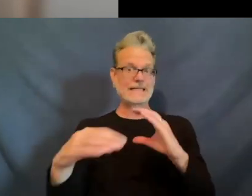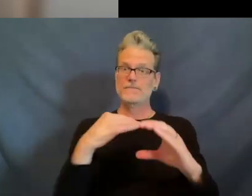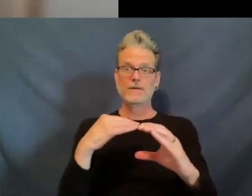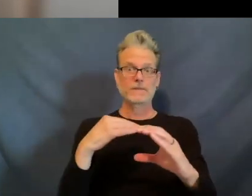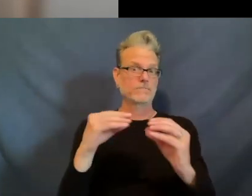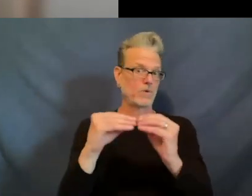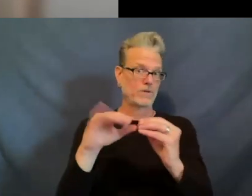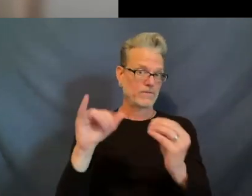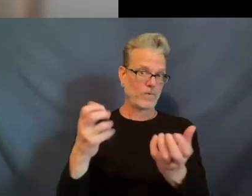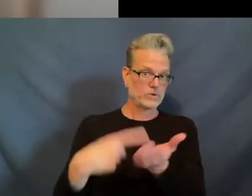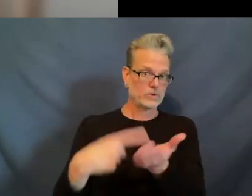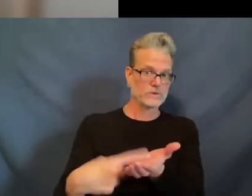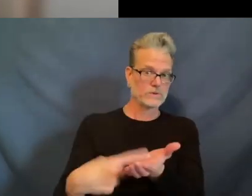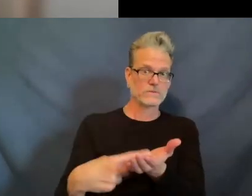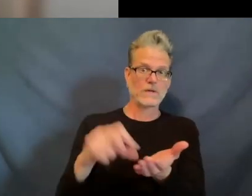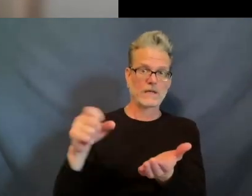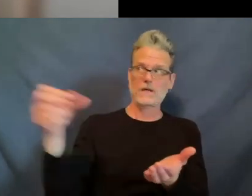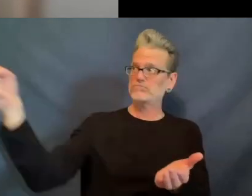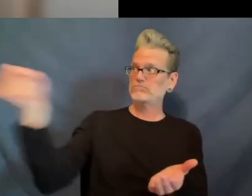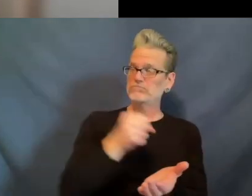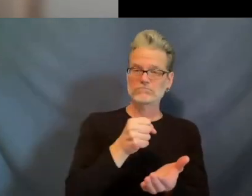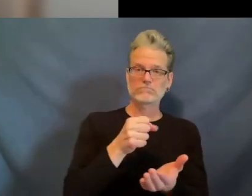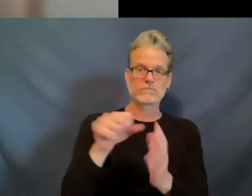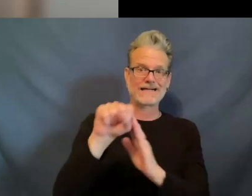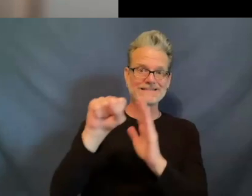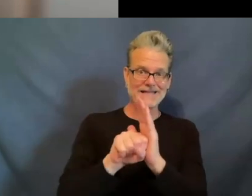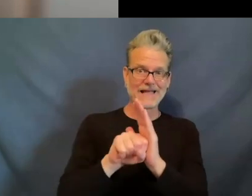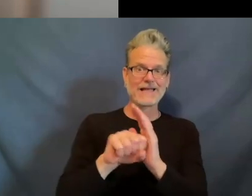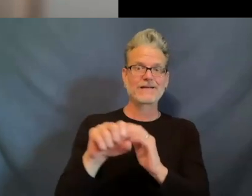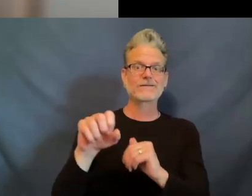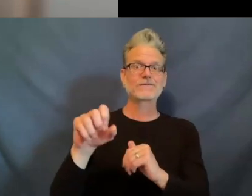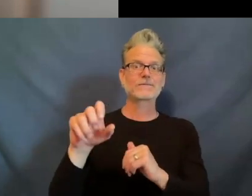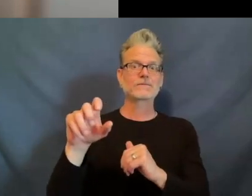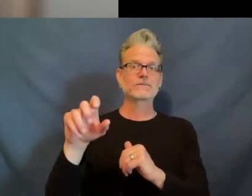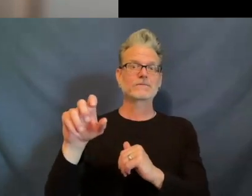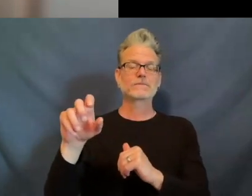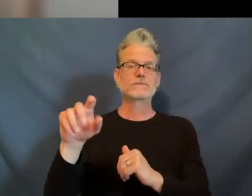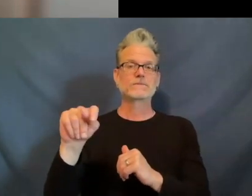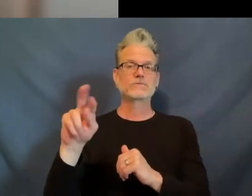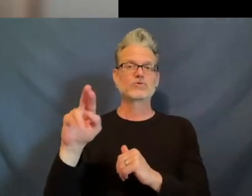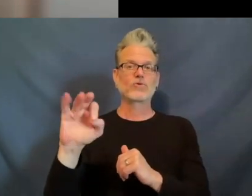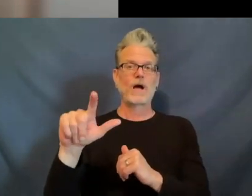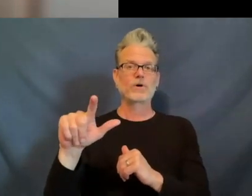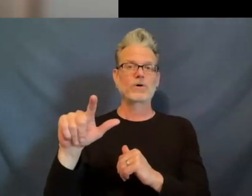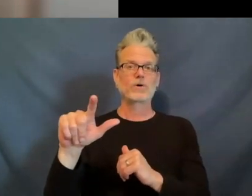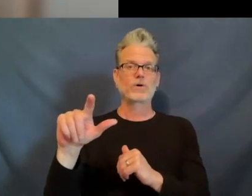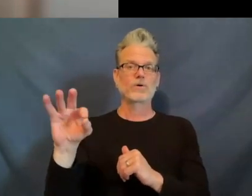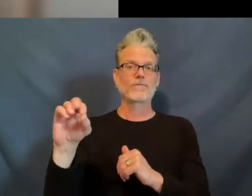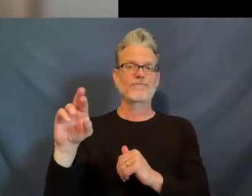that further, and I can bring in the state private tribal forest staff to help answer that more clearly if there's more information that goes with